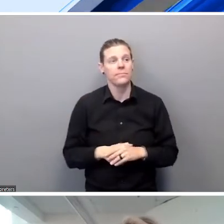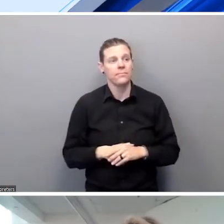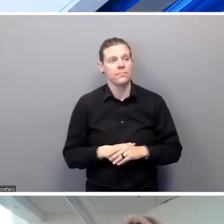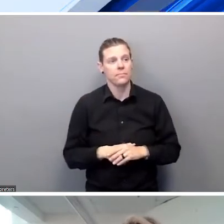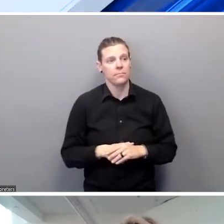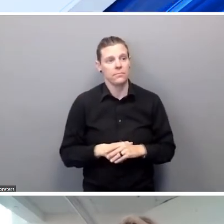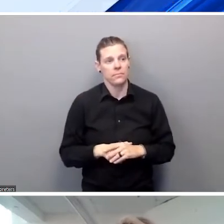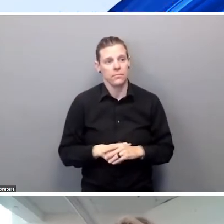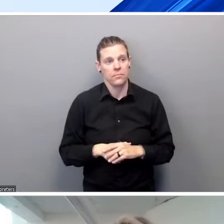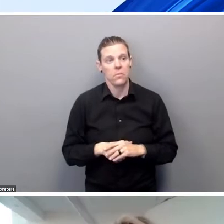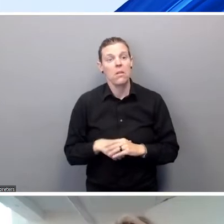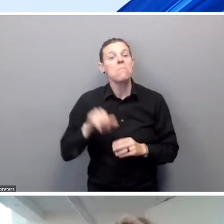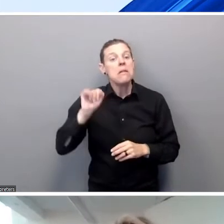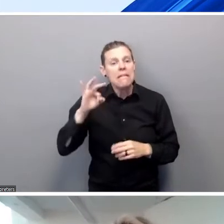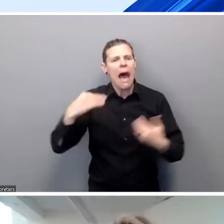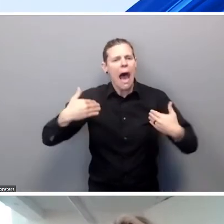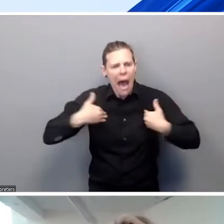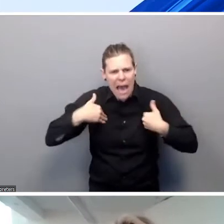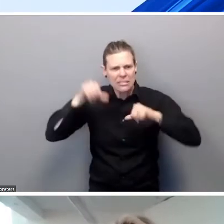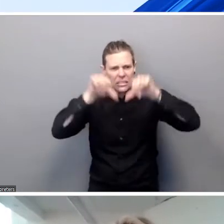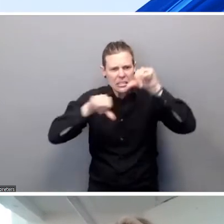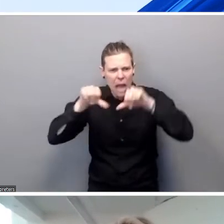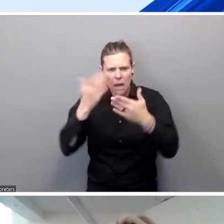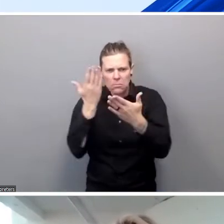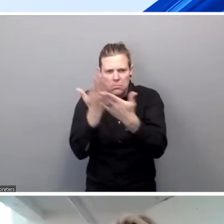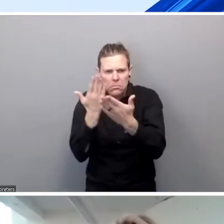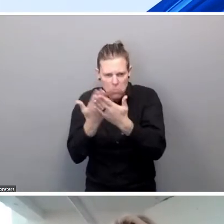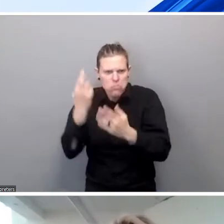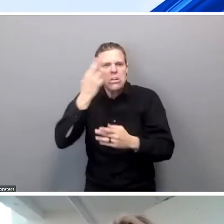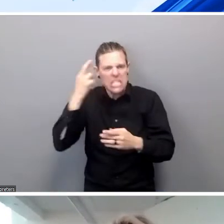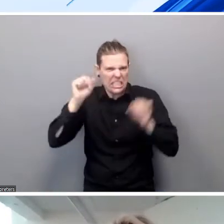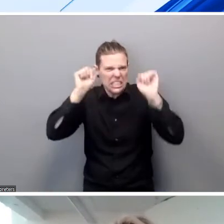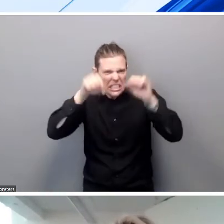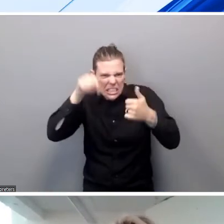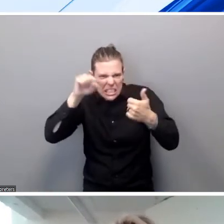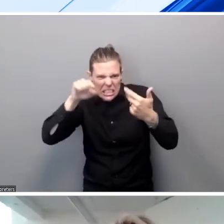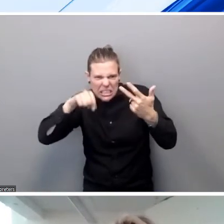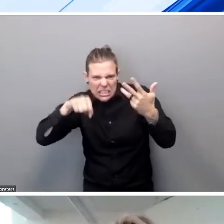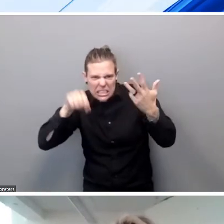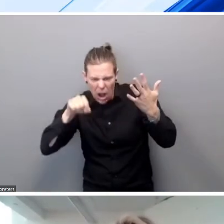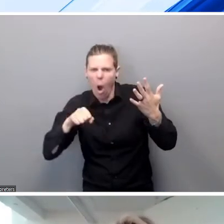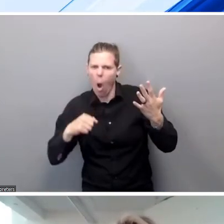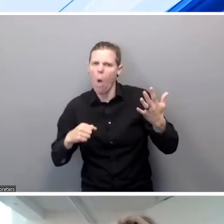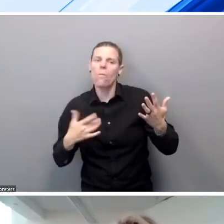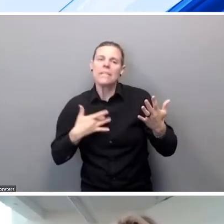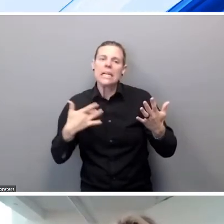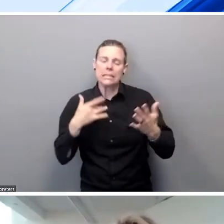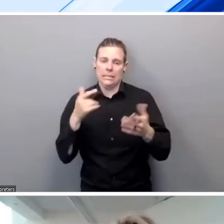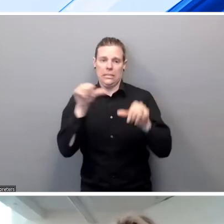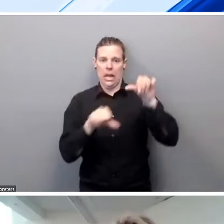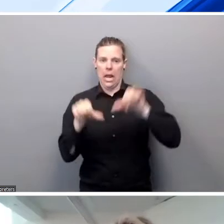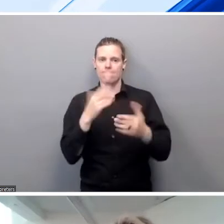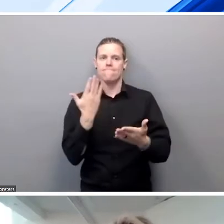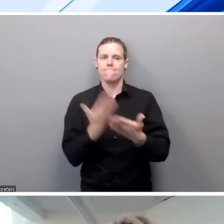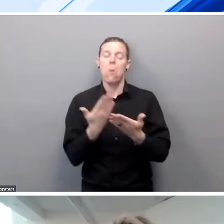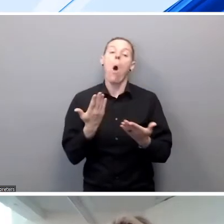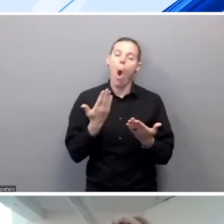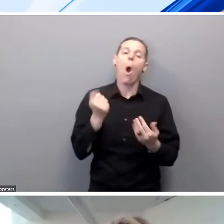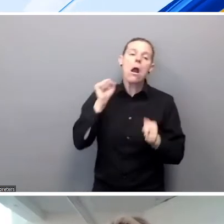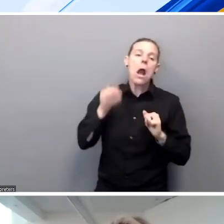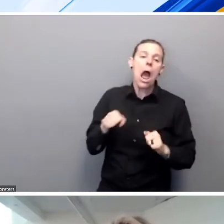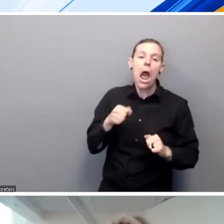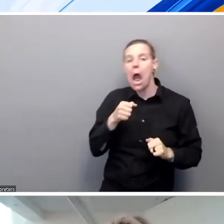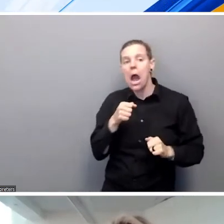back us up. But something I'm looking at, something I'm thinking about, and something I'm thinking about more from an